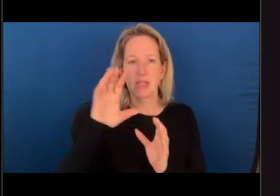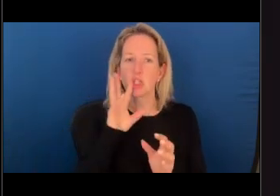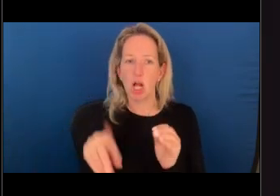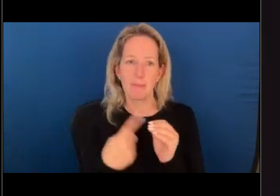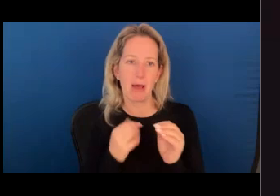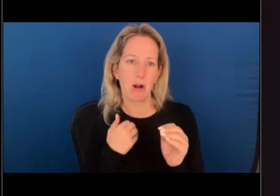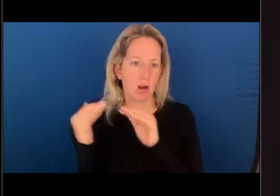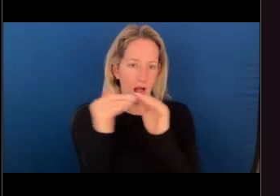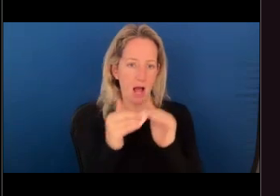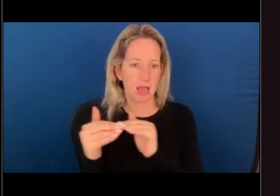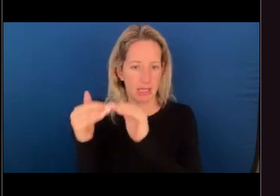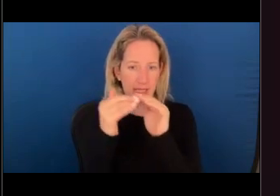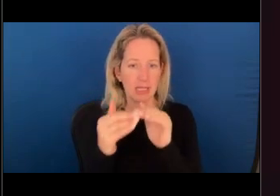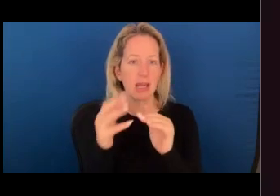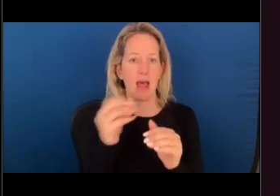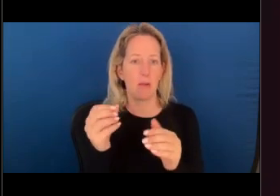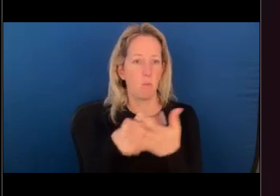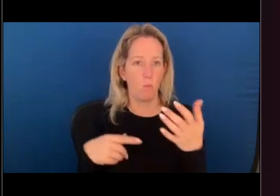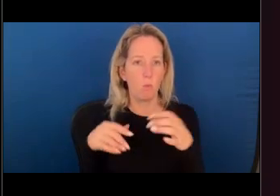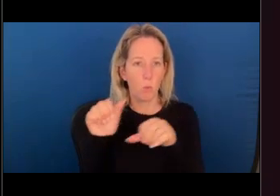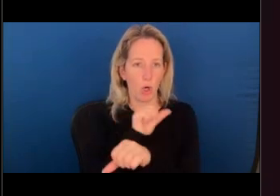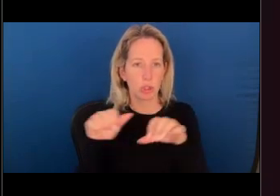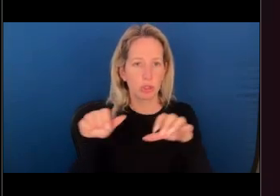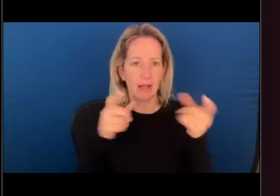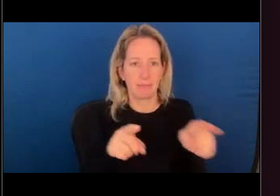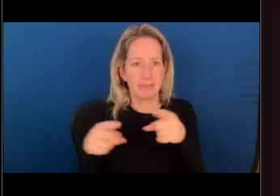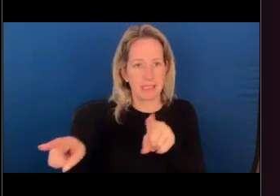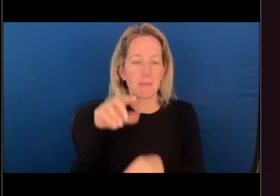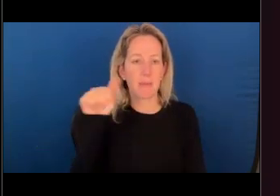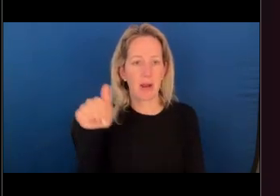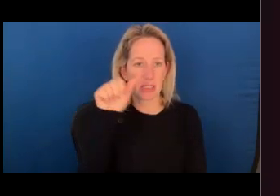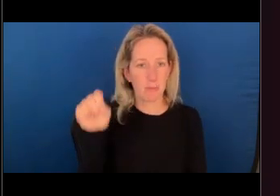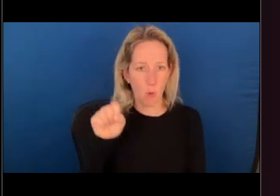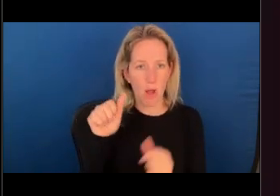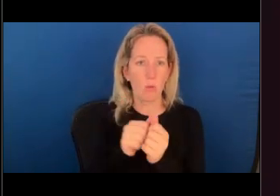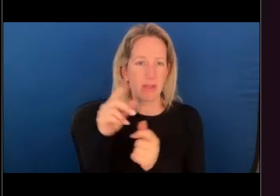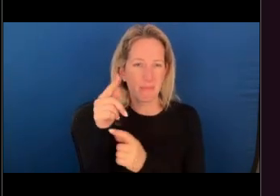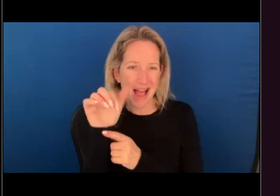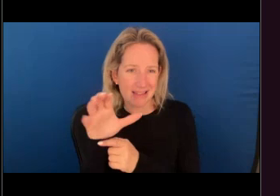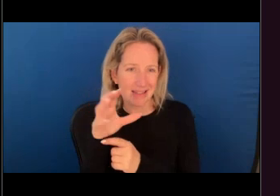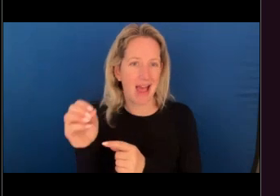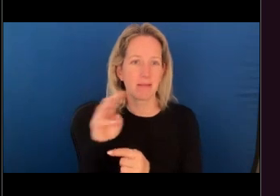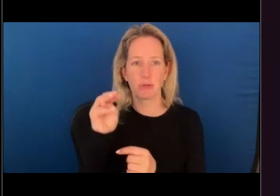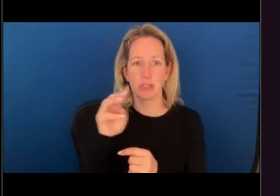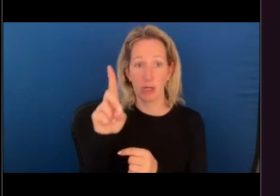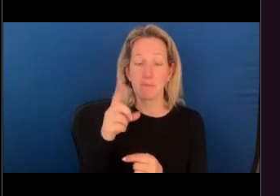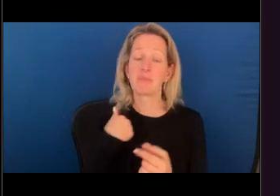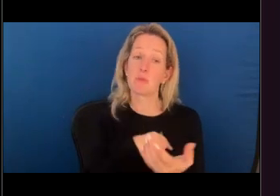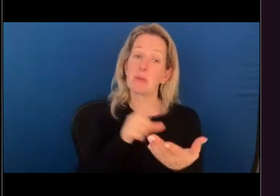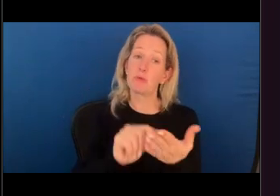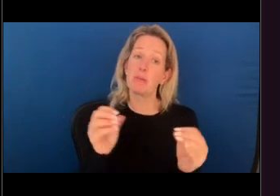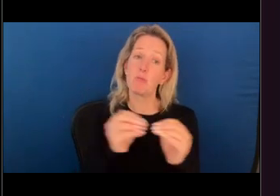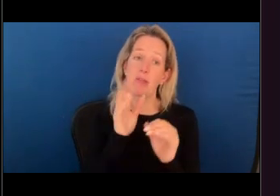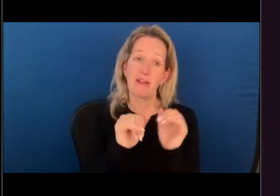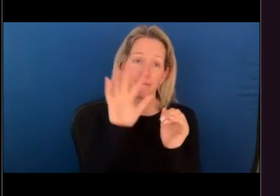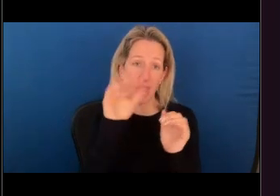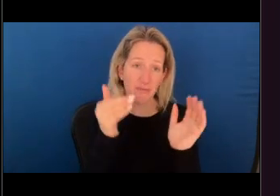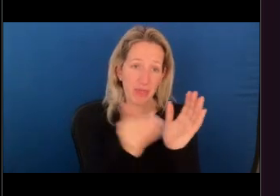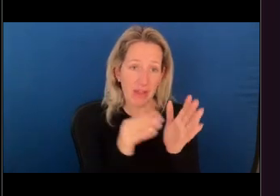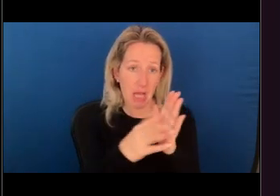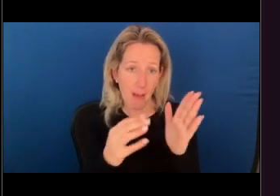Beth Polidoro, is doing in American Samoa with plastics and marine debris. And we have more than 5,000 copies printed with an additional